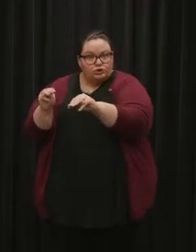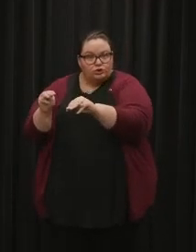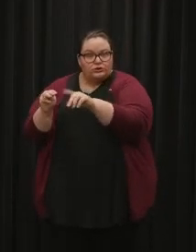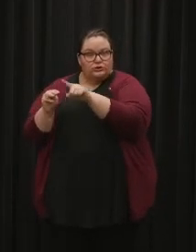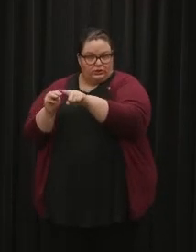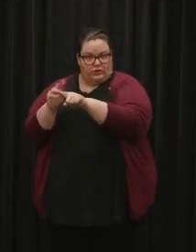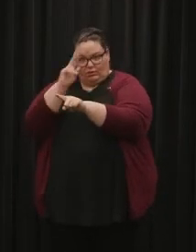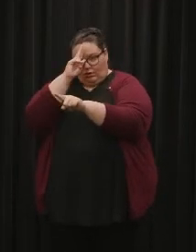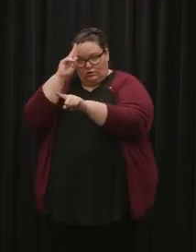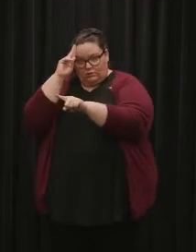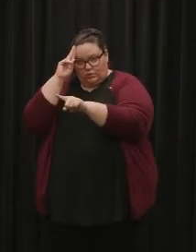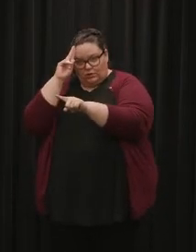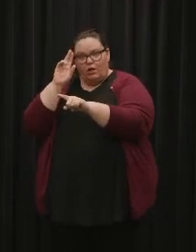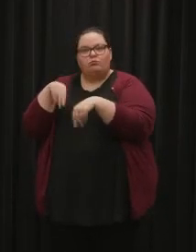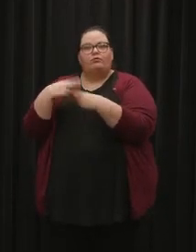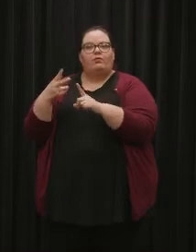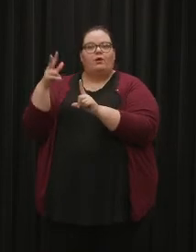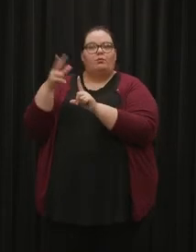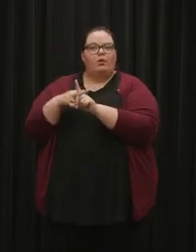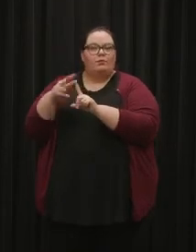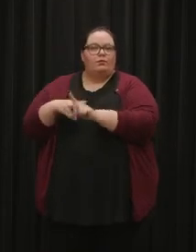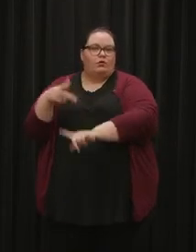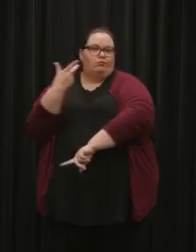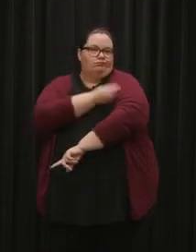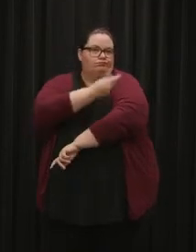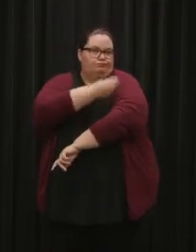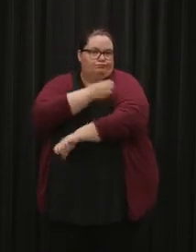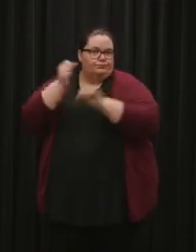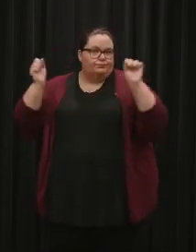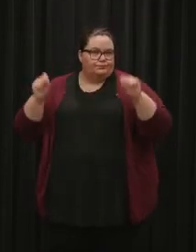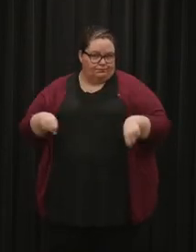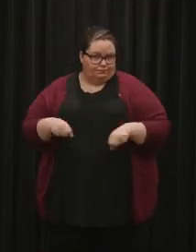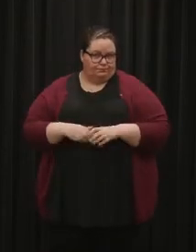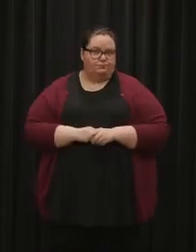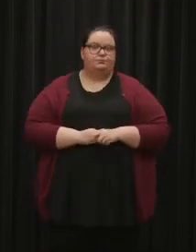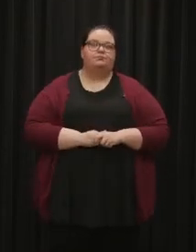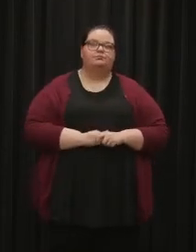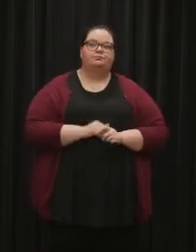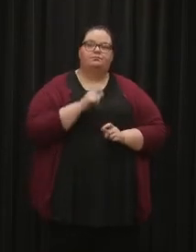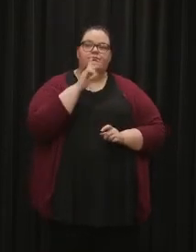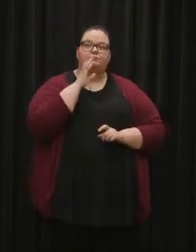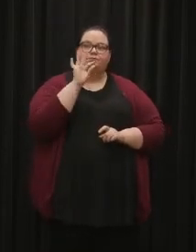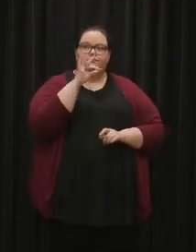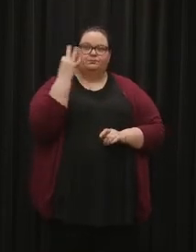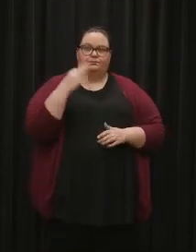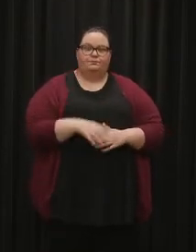being given appointments to receive their vaccine. Les résidents de foyer